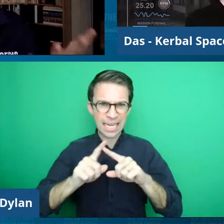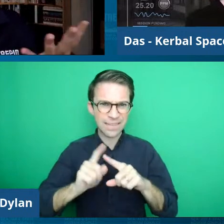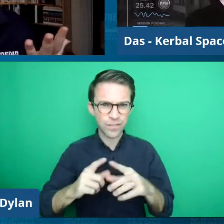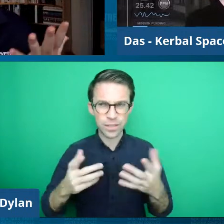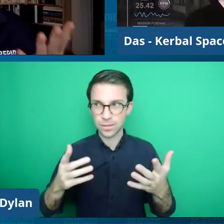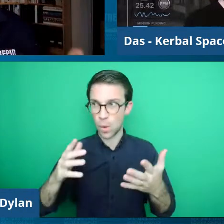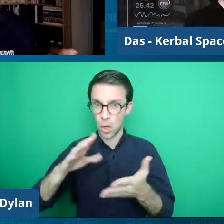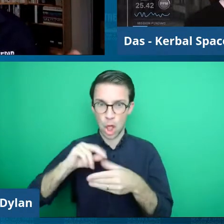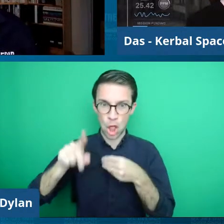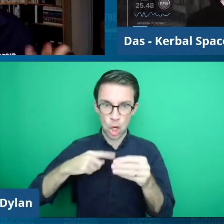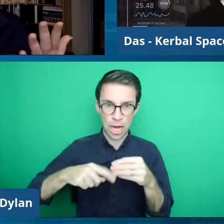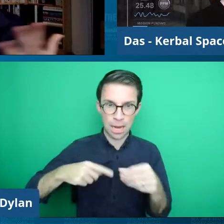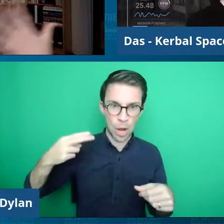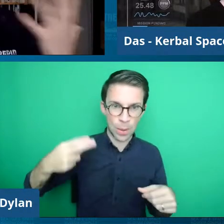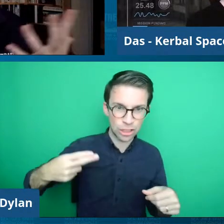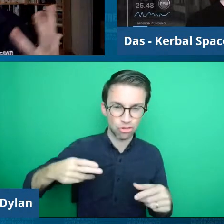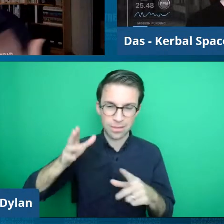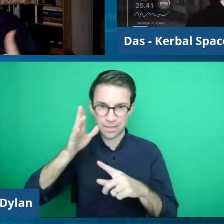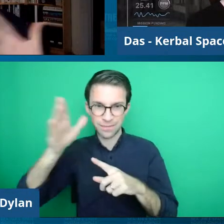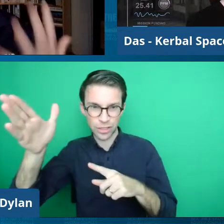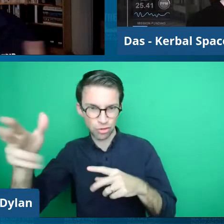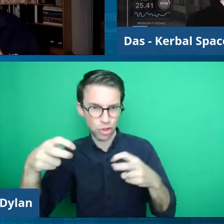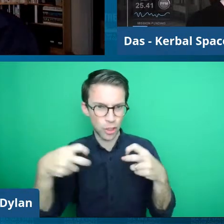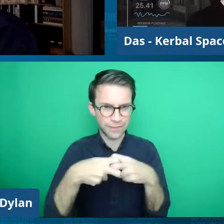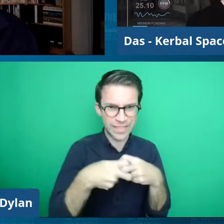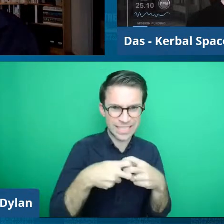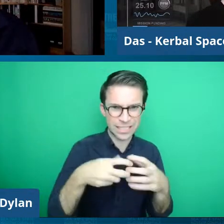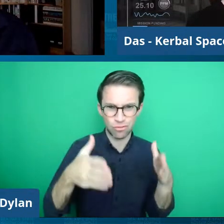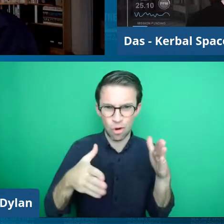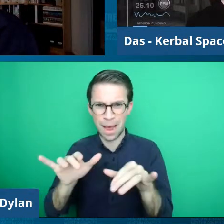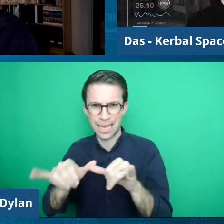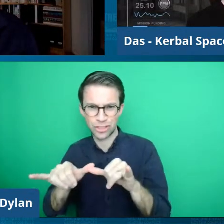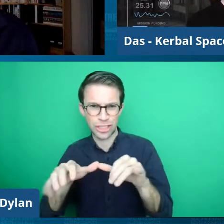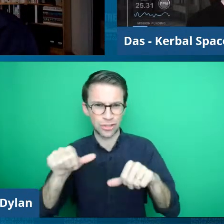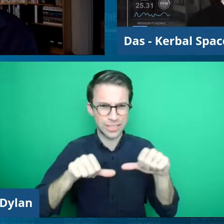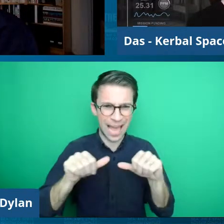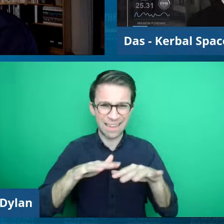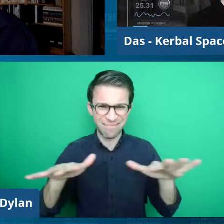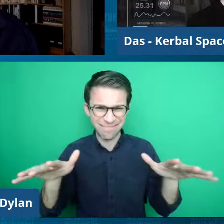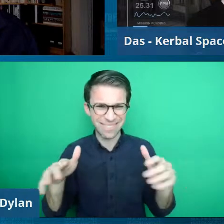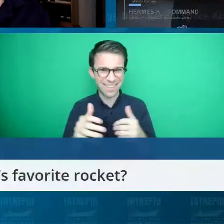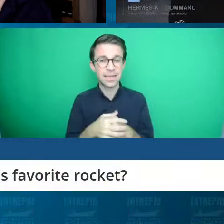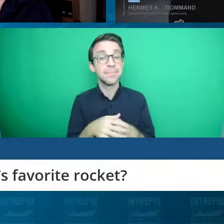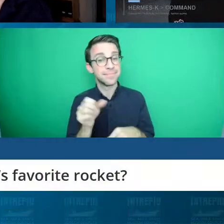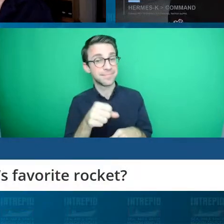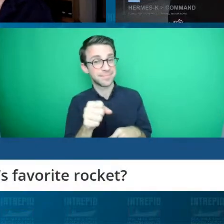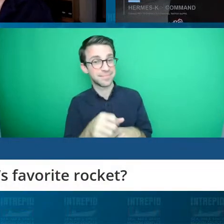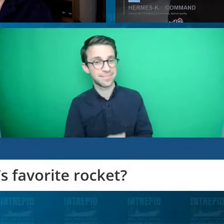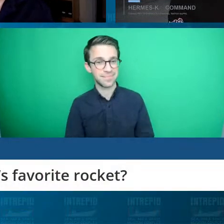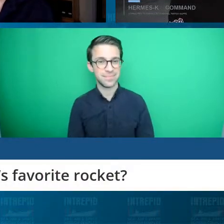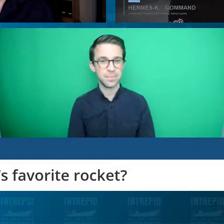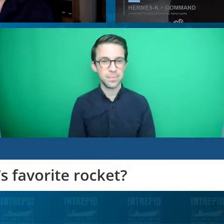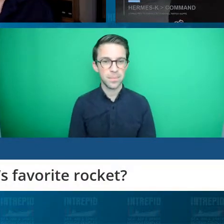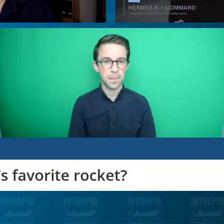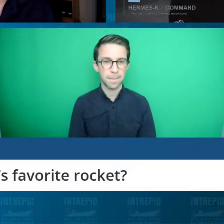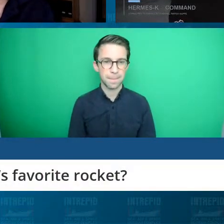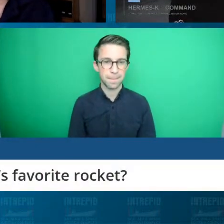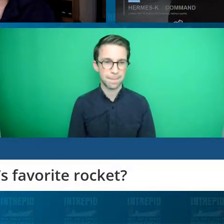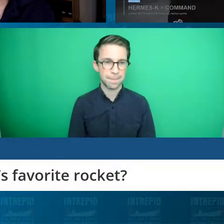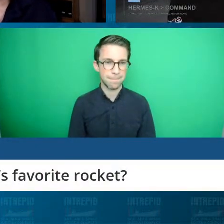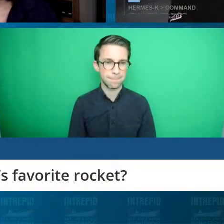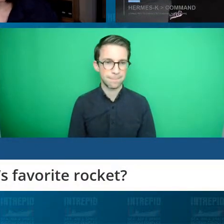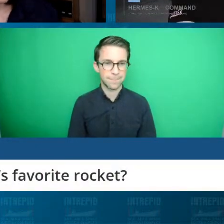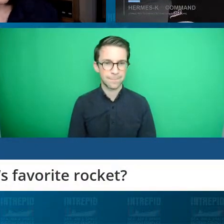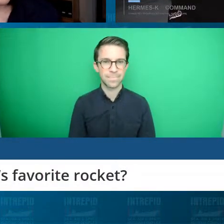are learning history at the same time as learning physics and engineering and science and everything too. Yeah. Awesome. Cool. And another